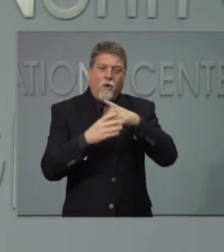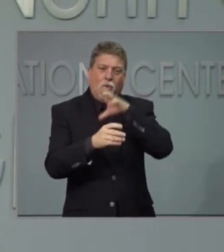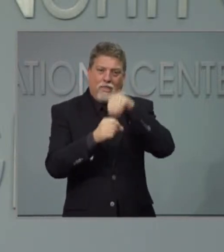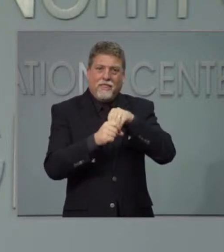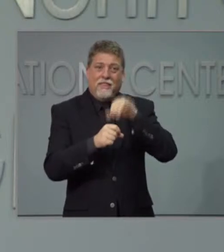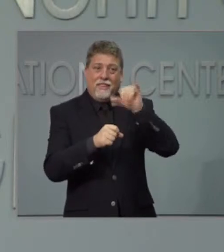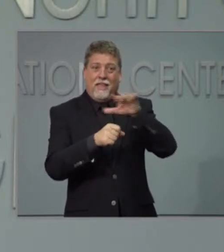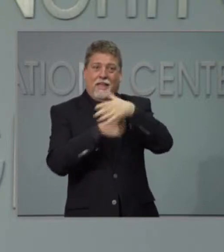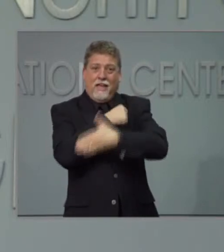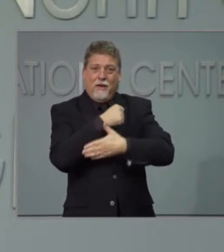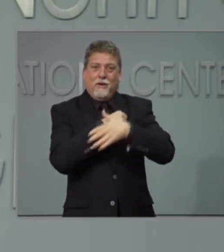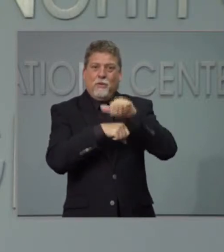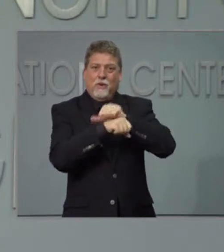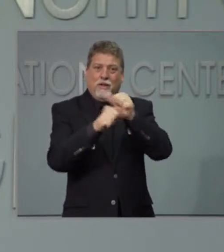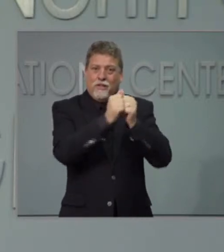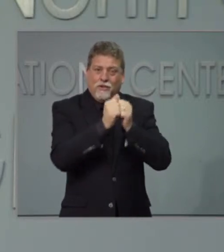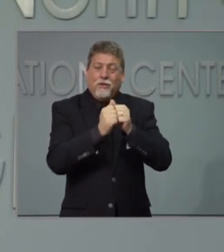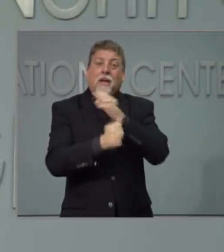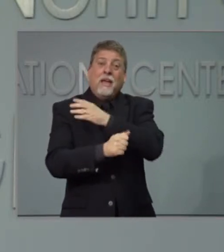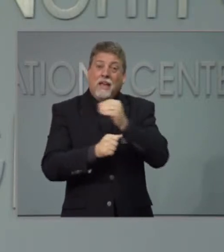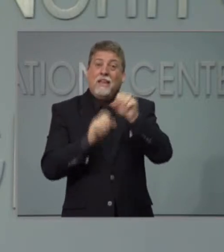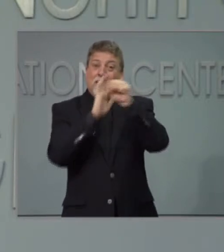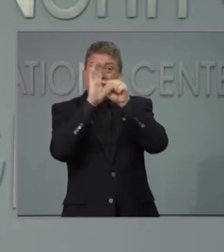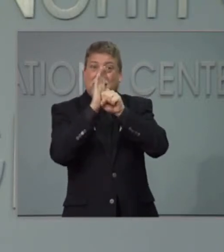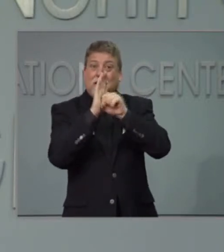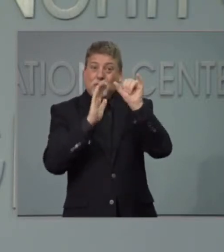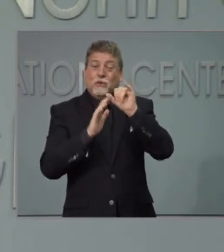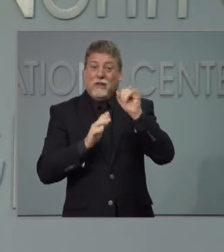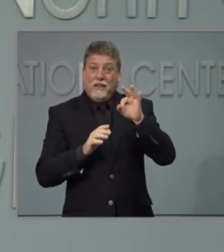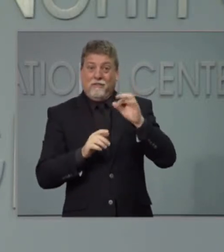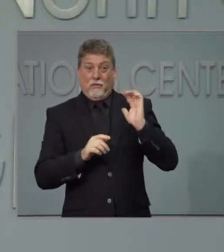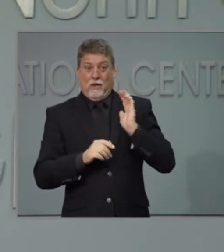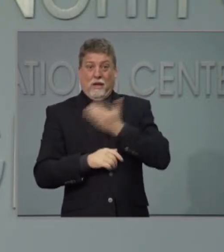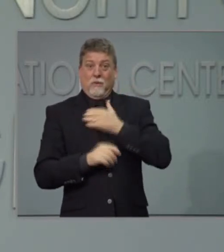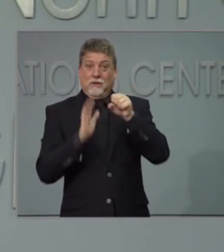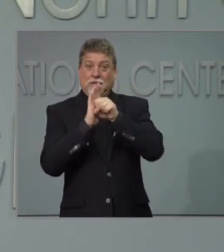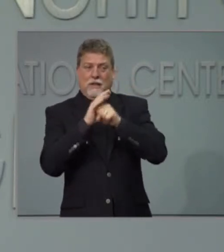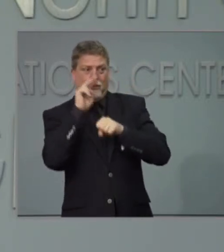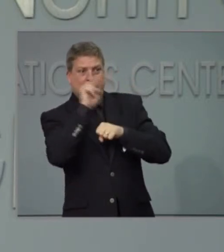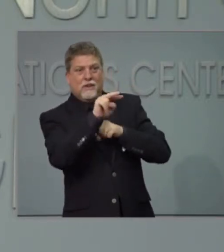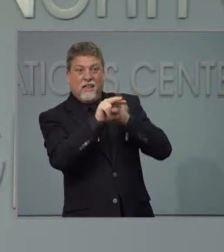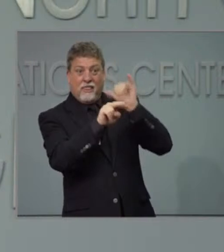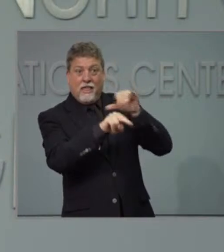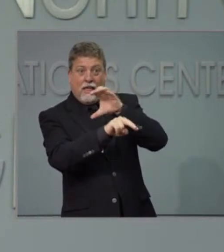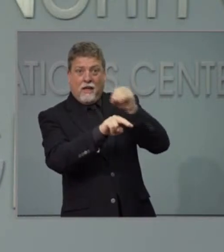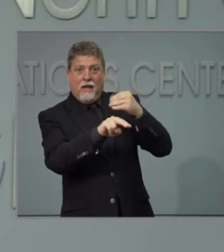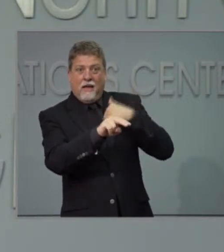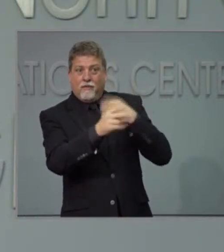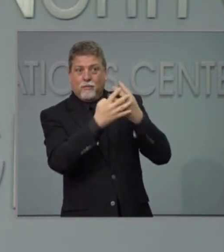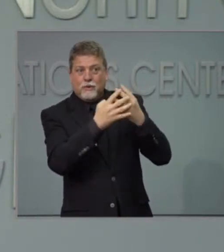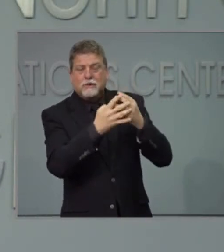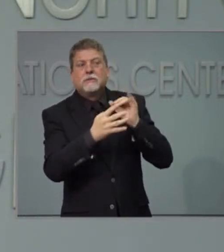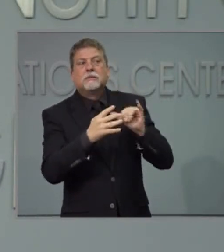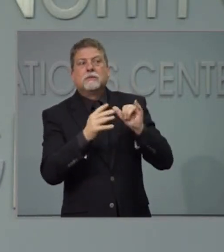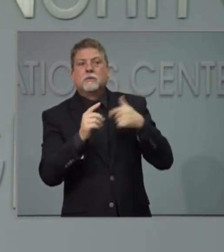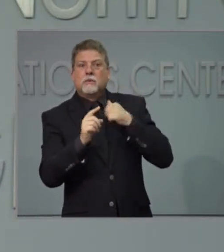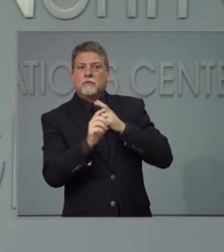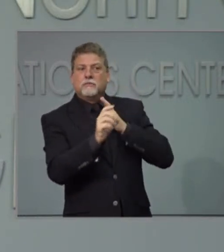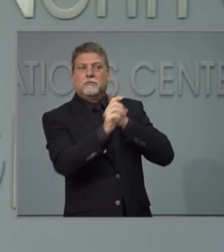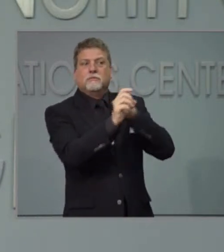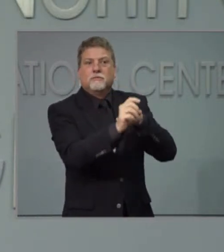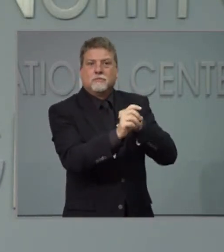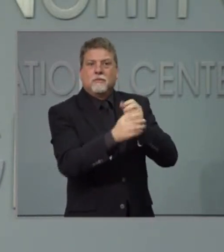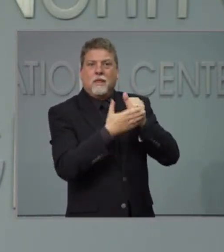Department of Public Safety, things that we can do to slow the spread of the virus in the county. We are